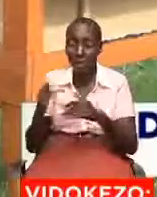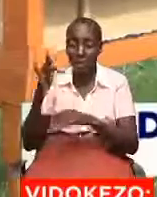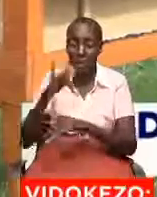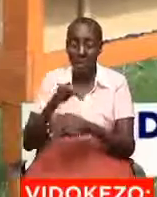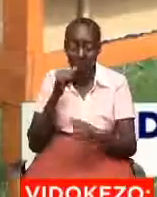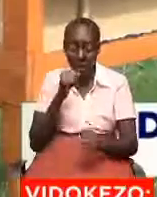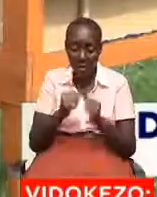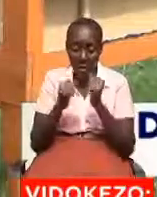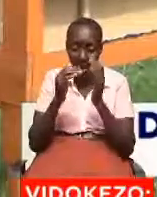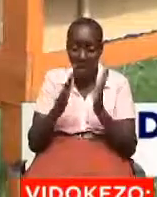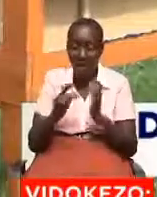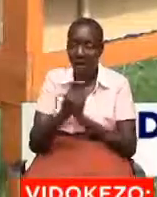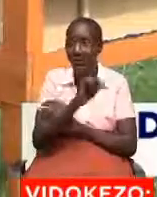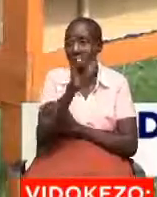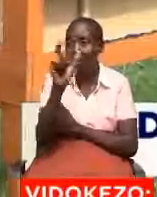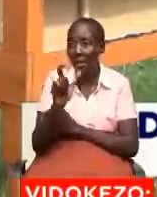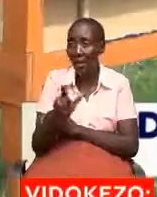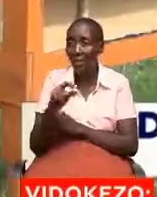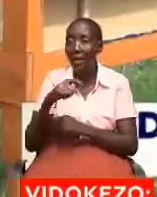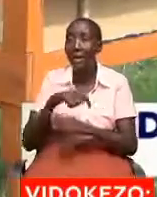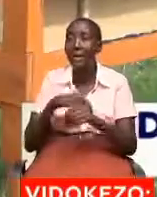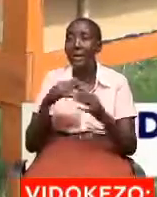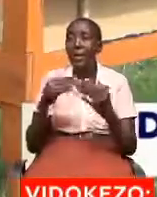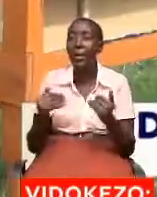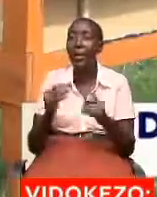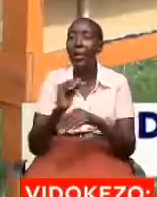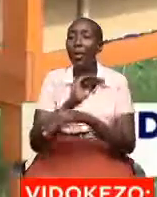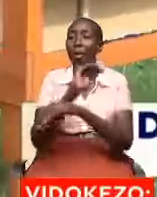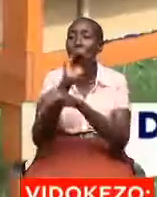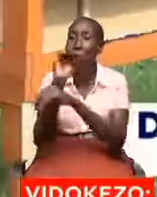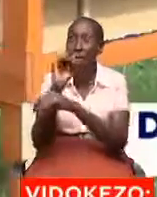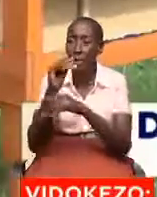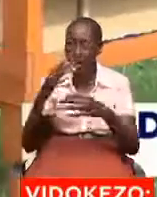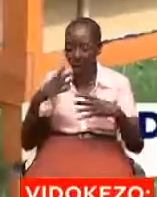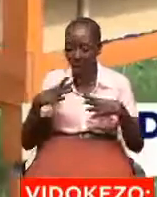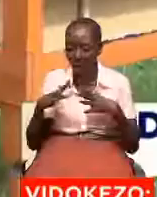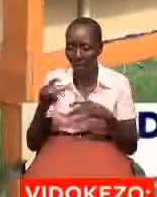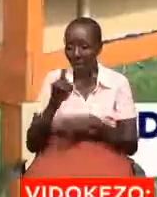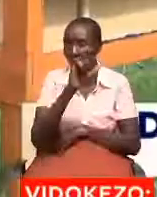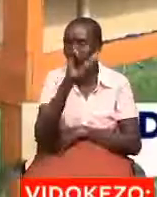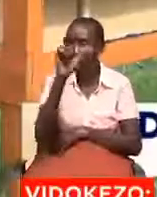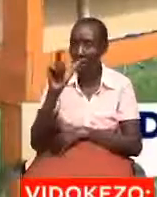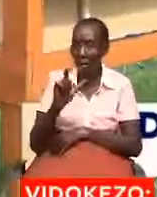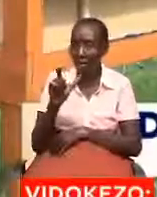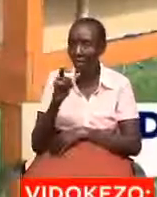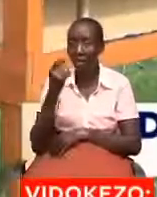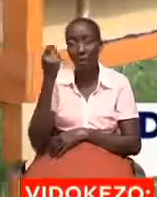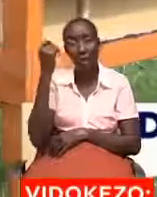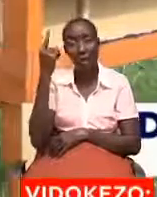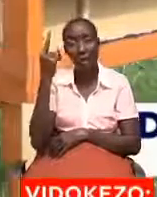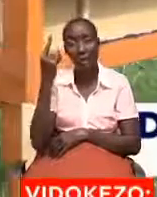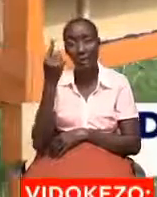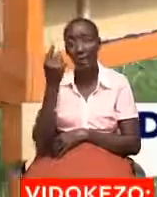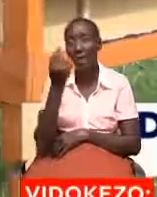wanariadha katika maeneo haya. Na sasa wanawarai wenyeji katika maeneo haya waweze kuwaelewa.